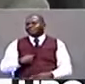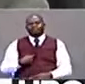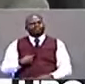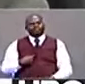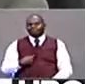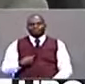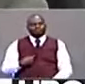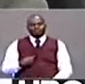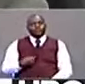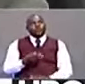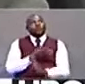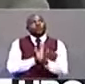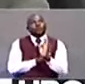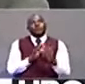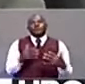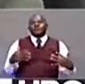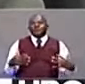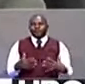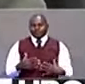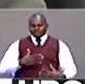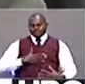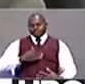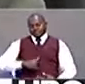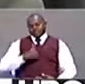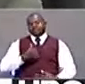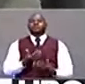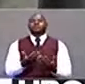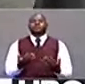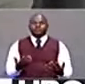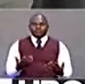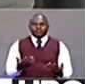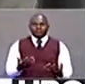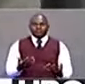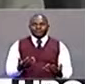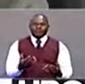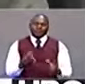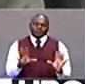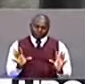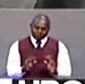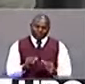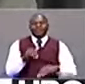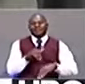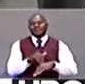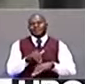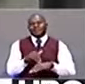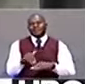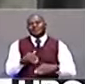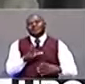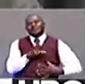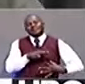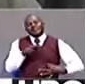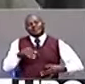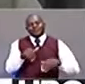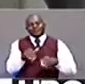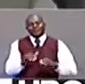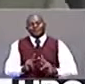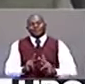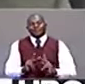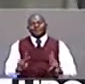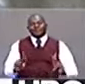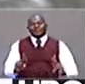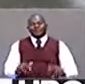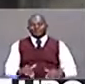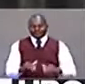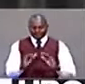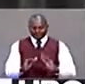are so God-fearing like myself. With these few remarks, may his soul rest in eternal peace.